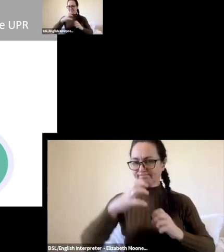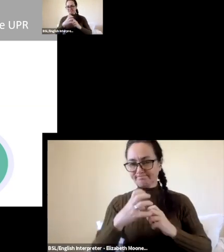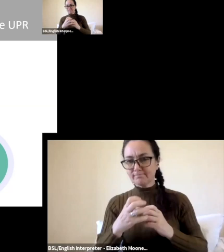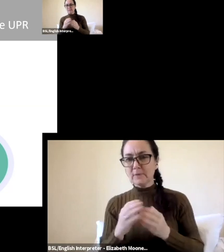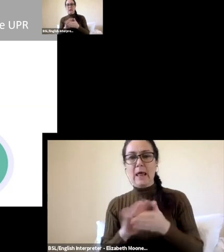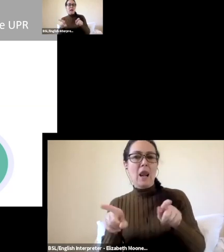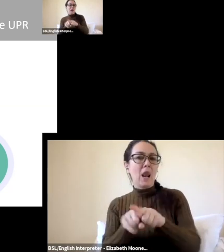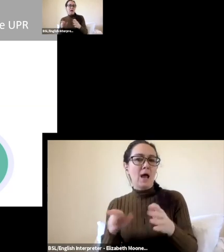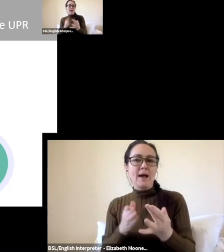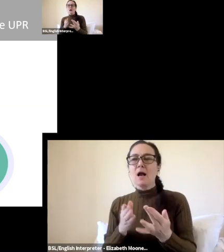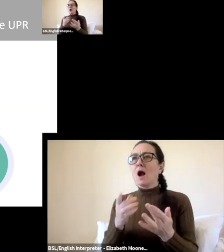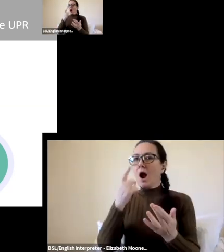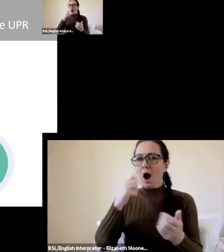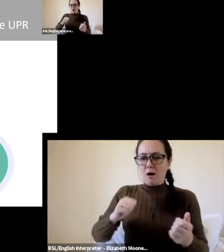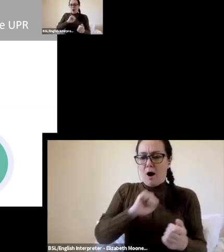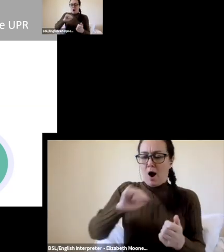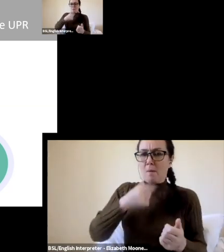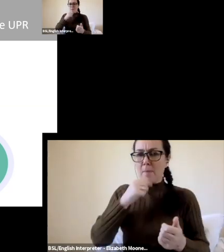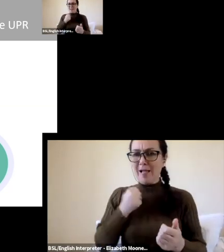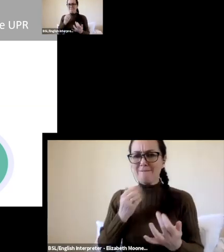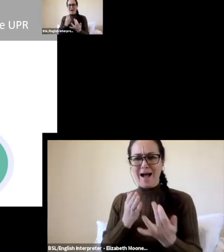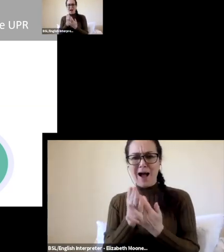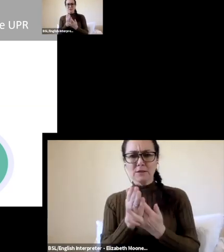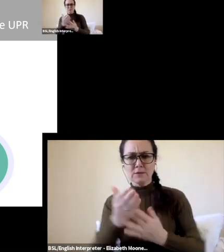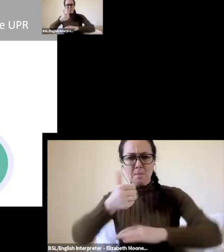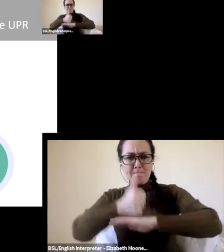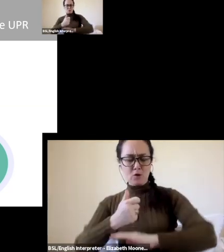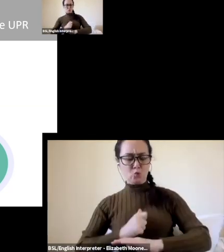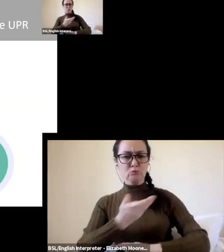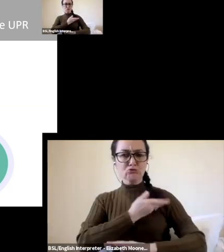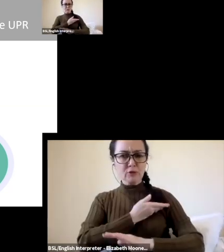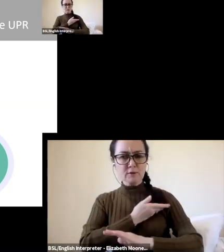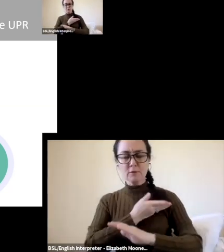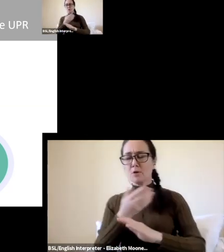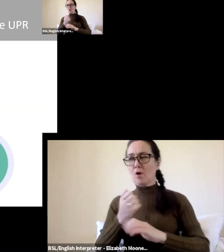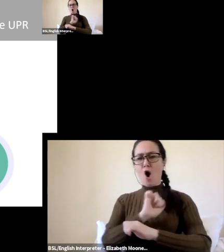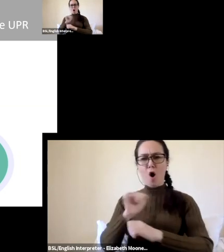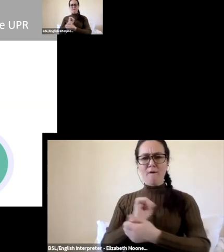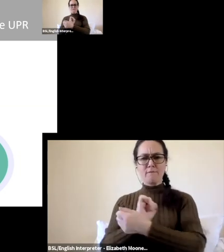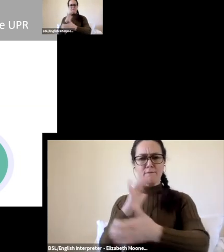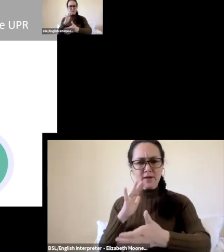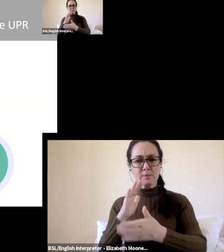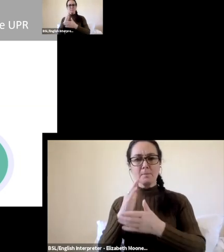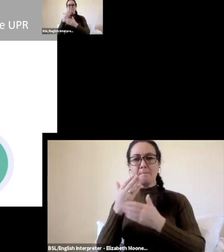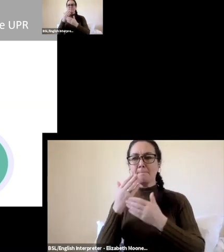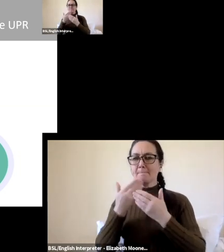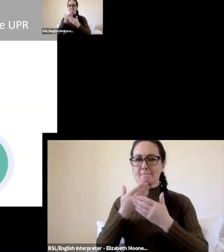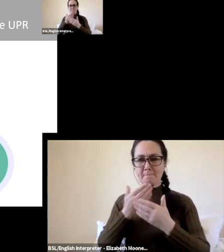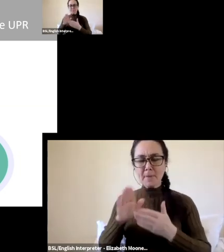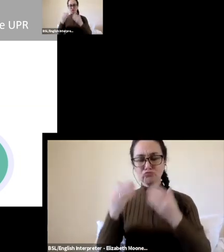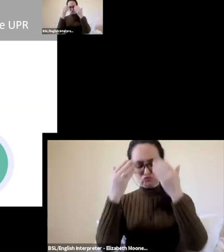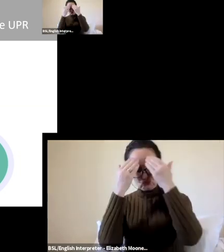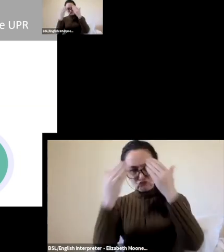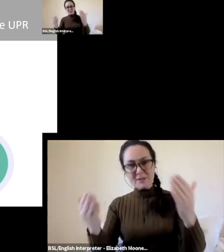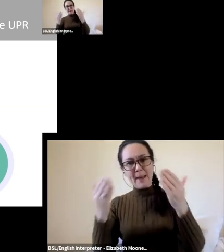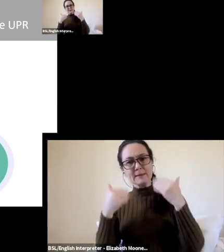access to the basic rights, if the basic freedoms are actually respected. And this is why it's important to